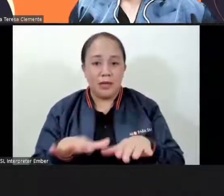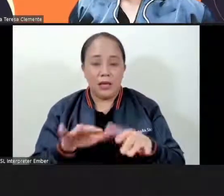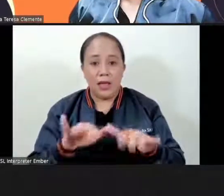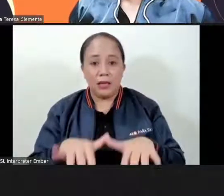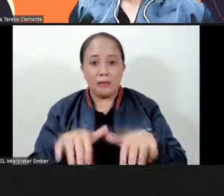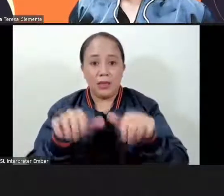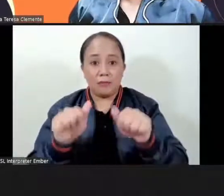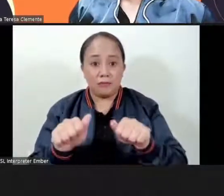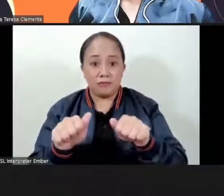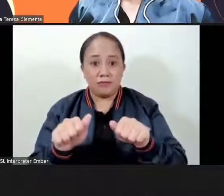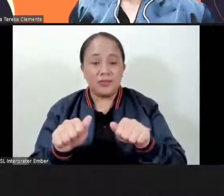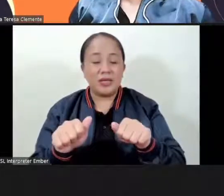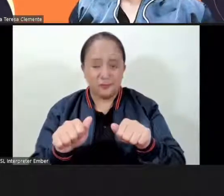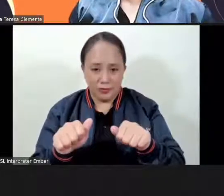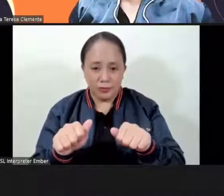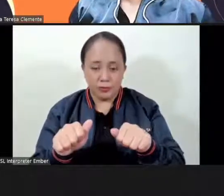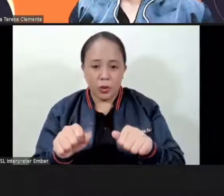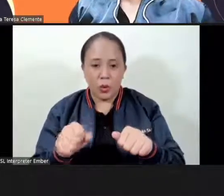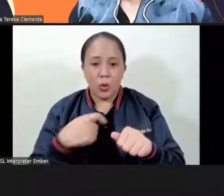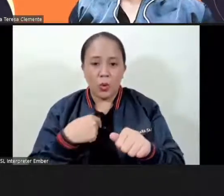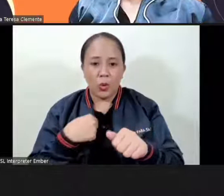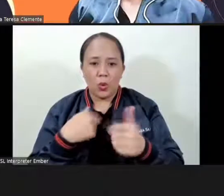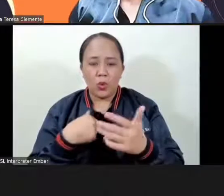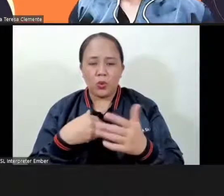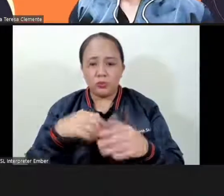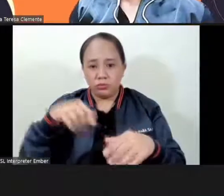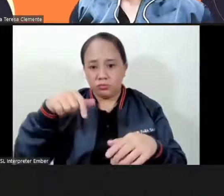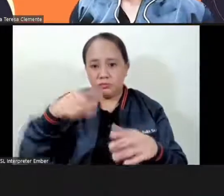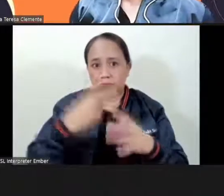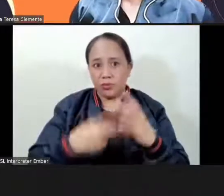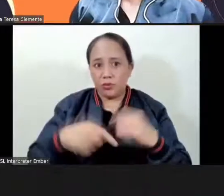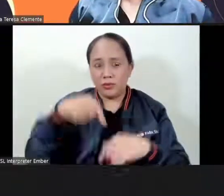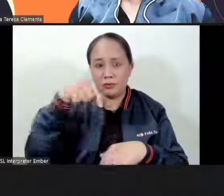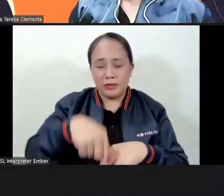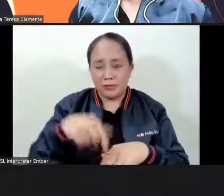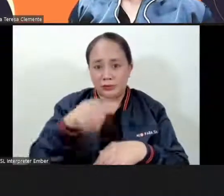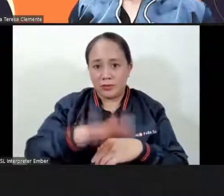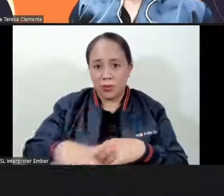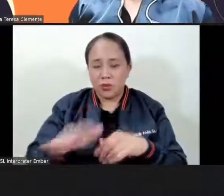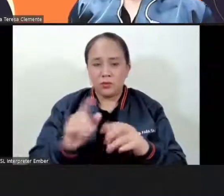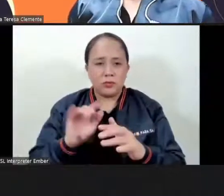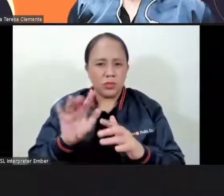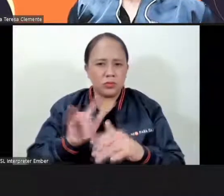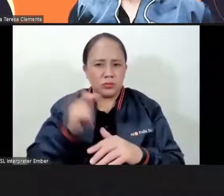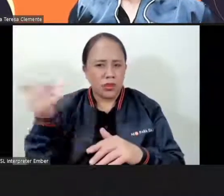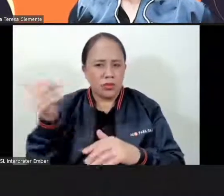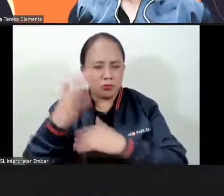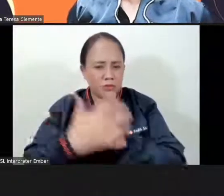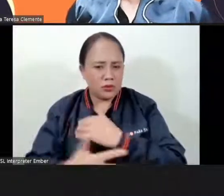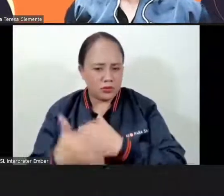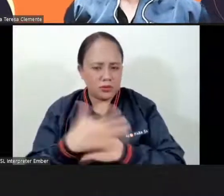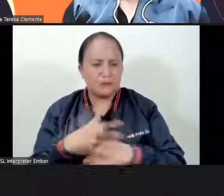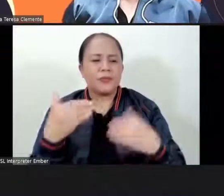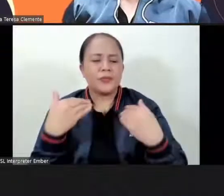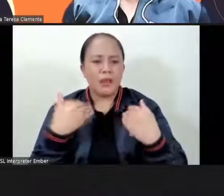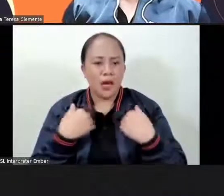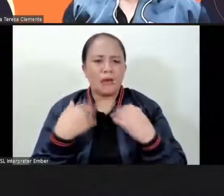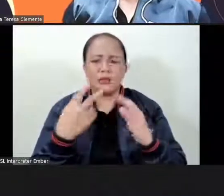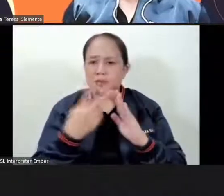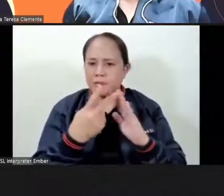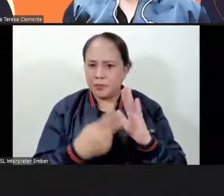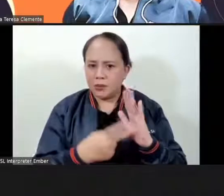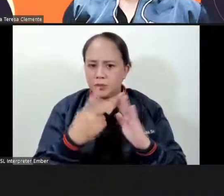foster care, no, both domestic and intercountry. Meron tayong mga batas, policies on